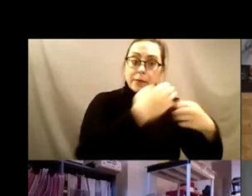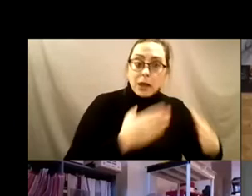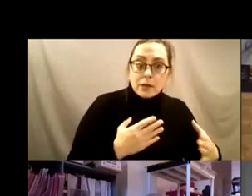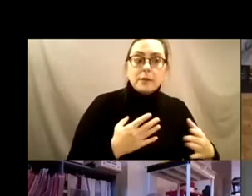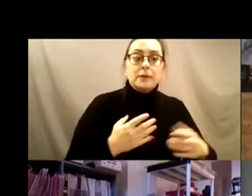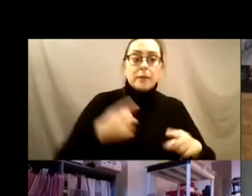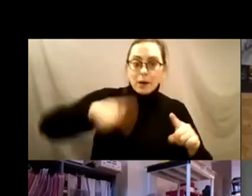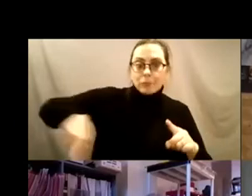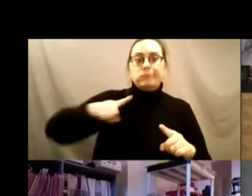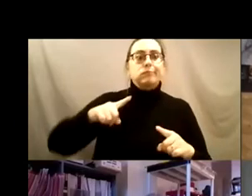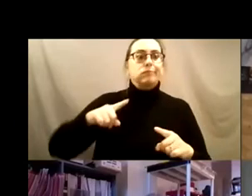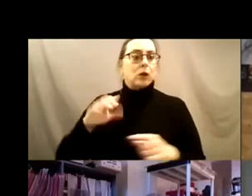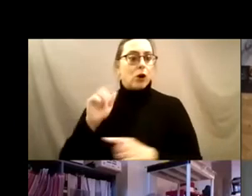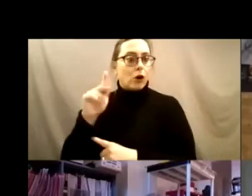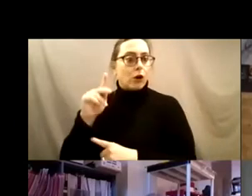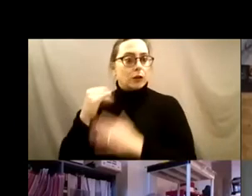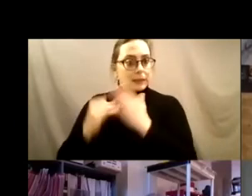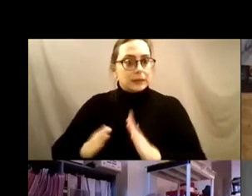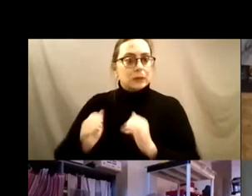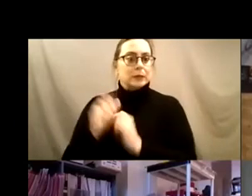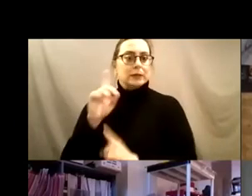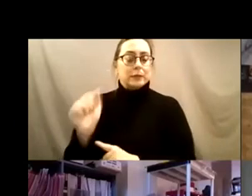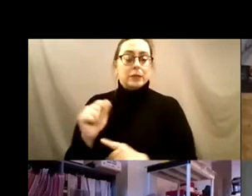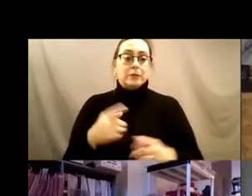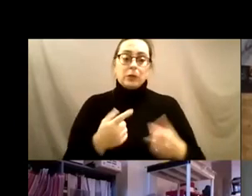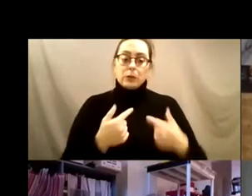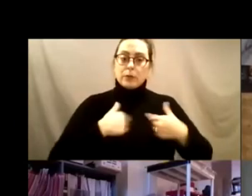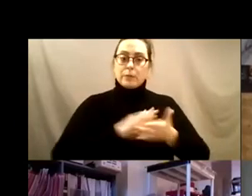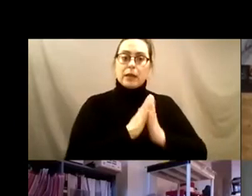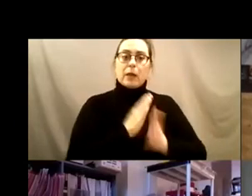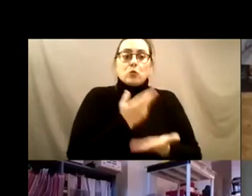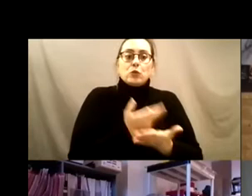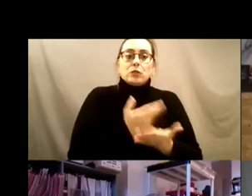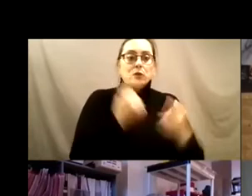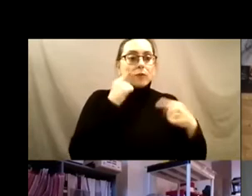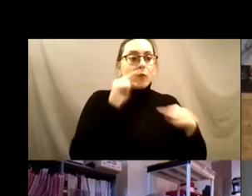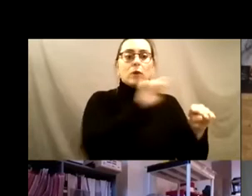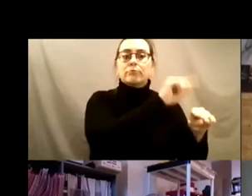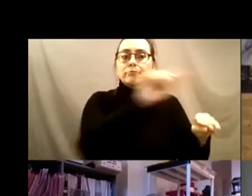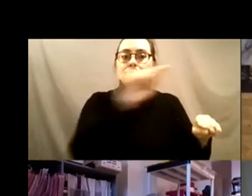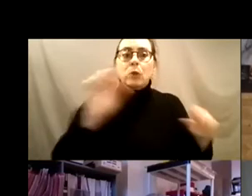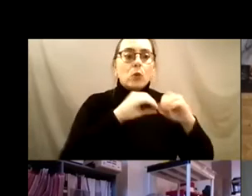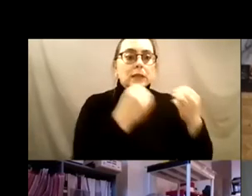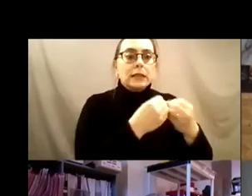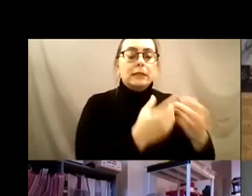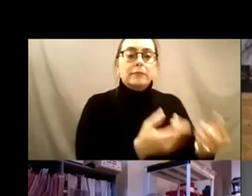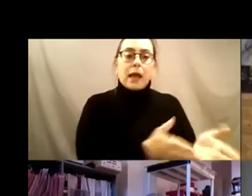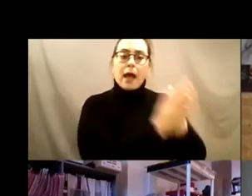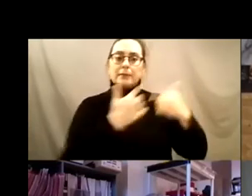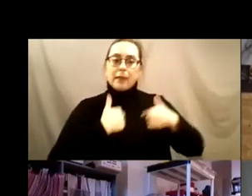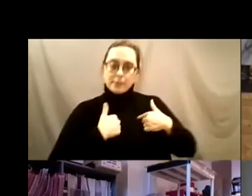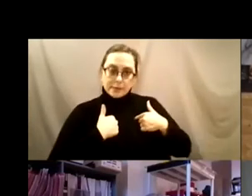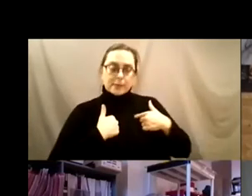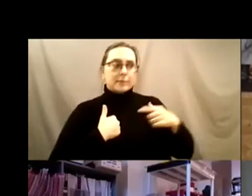audiences with disabilities, to act as a resource to arts organizations and institutions, making their venues and services